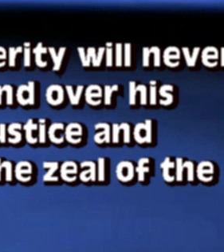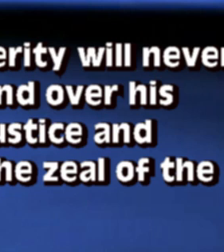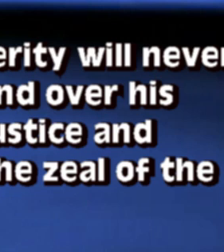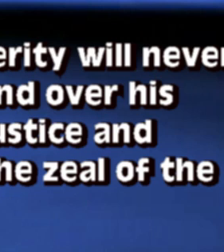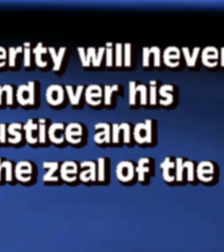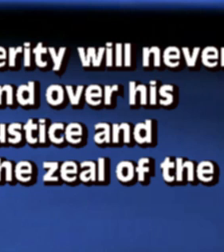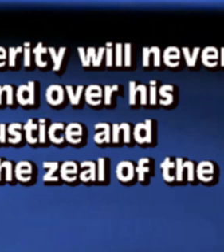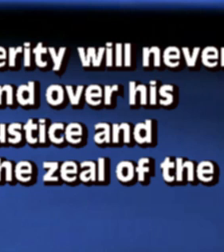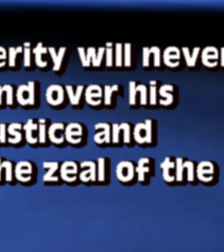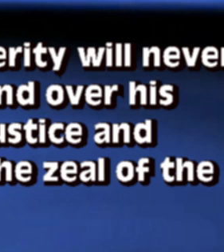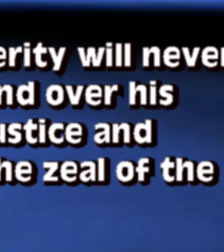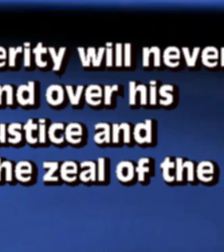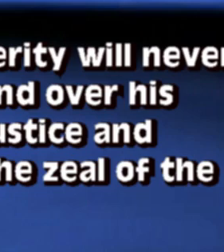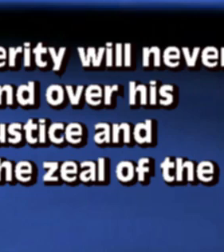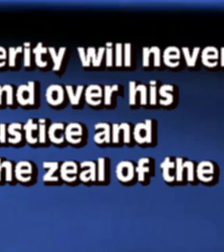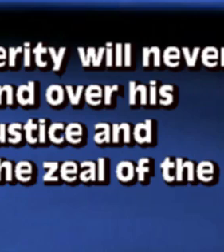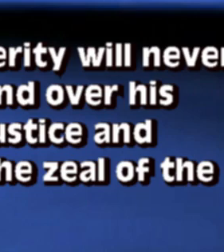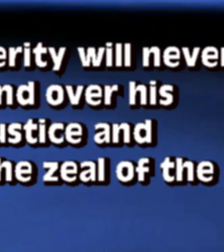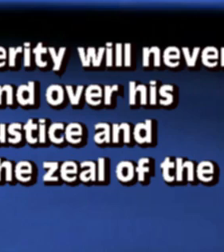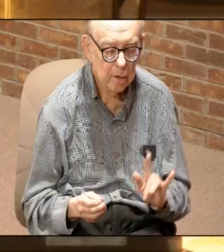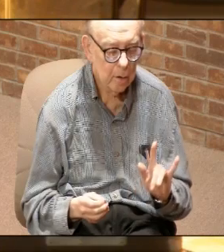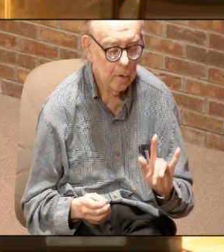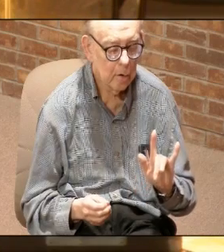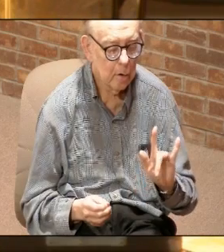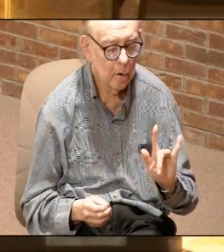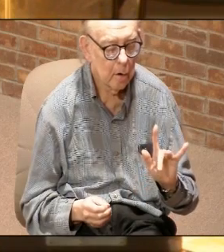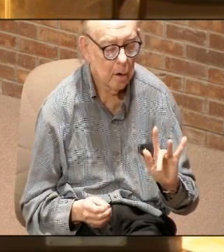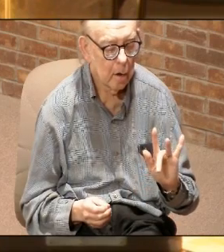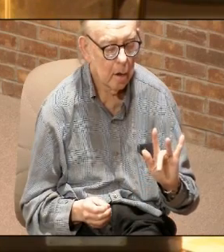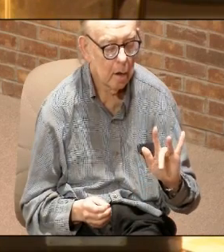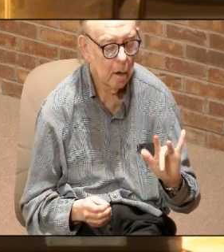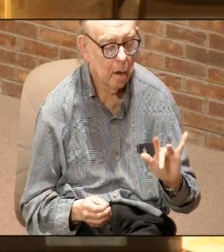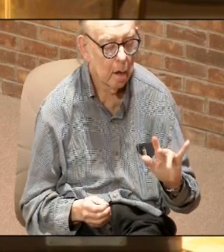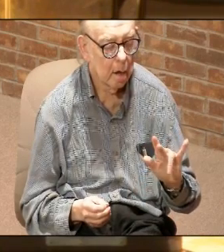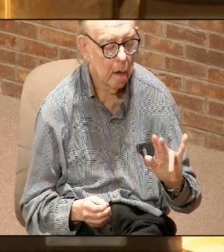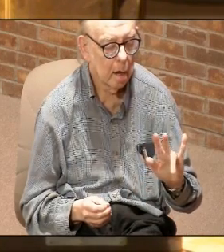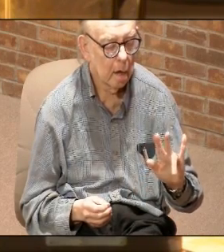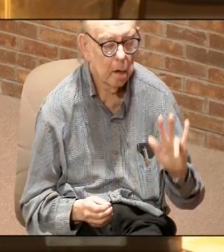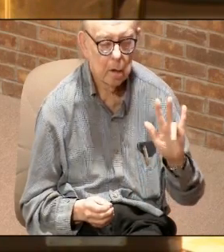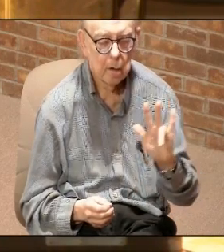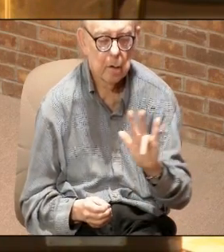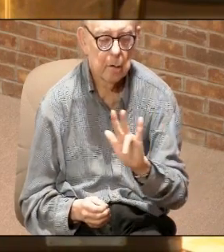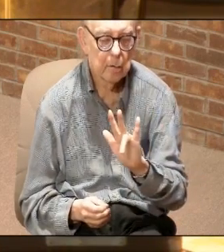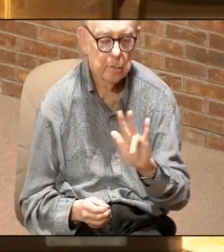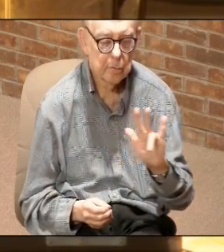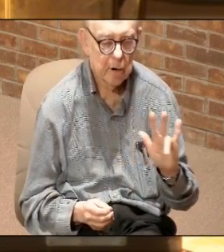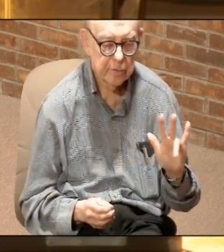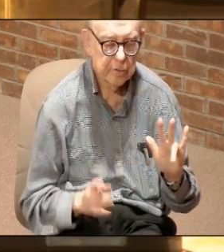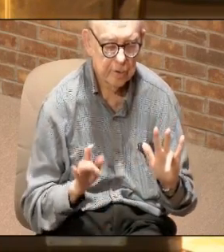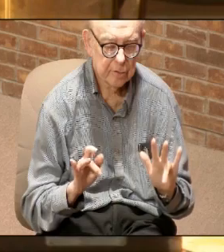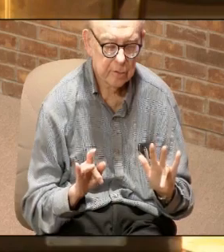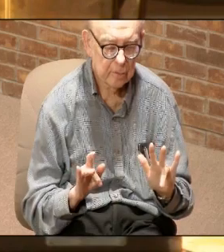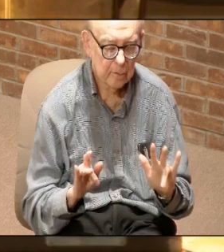With justice and righteousness. Two of the things that we have been looking